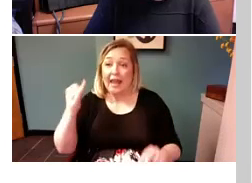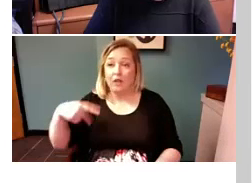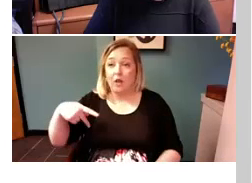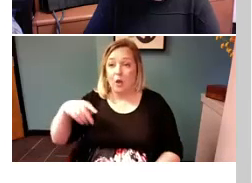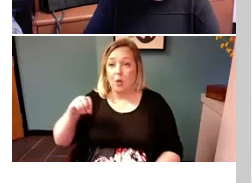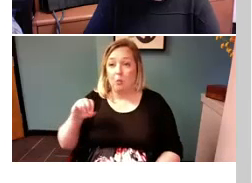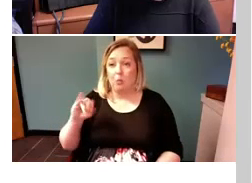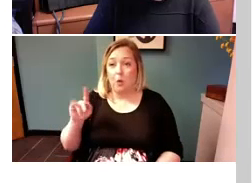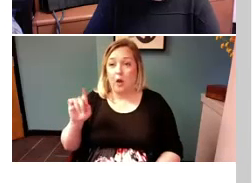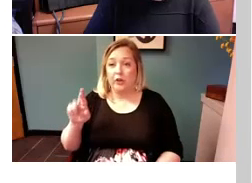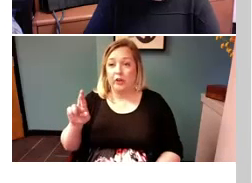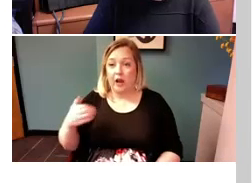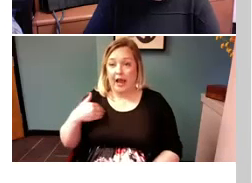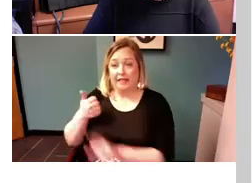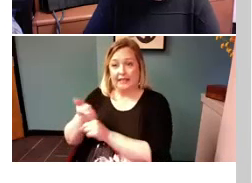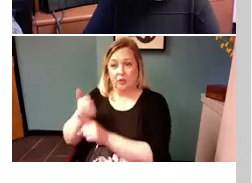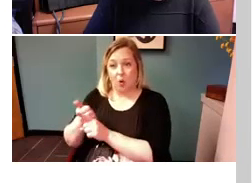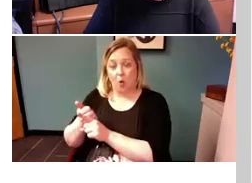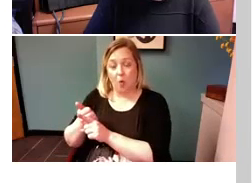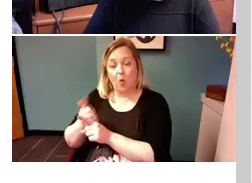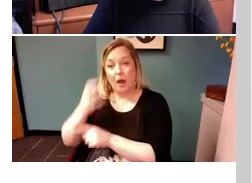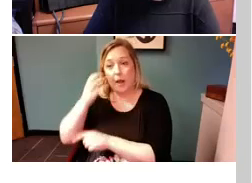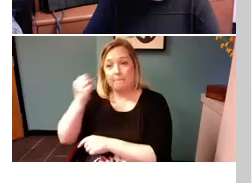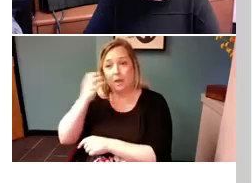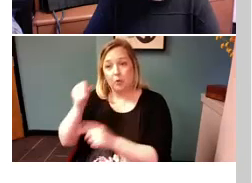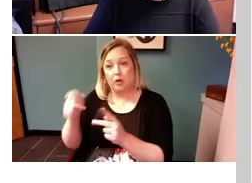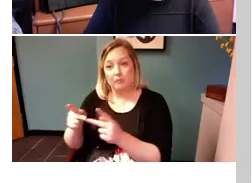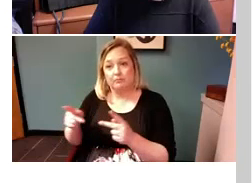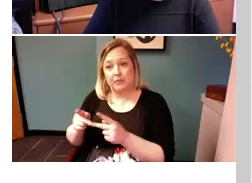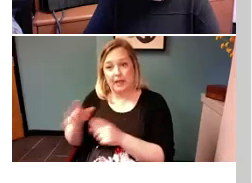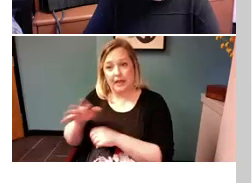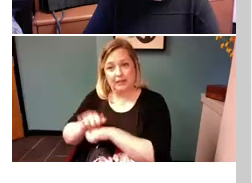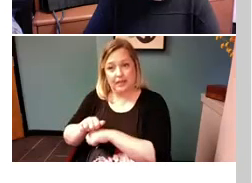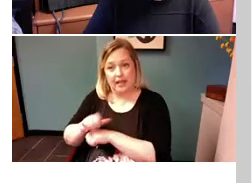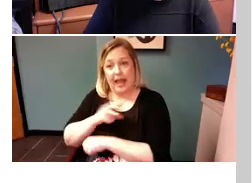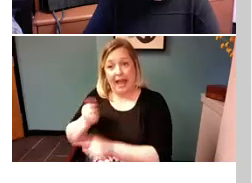own memory allocation and its own memory address.